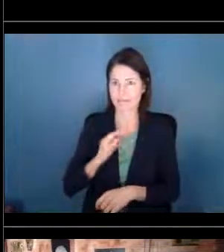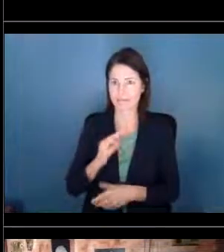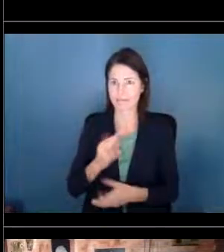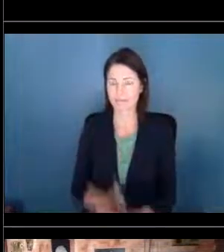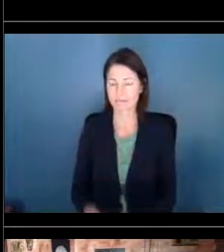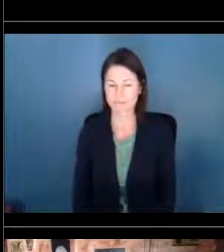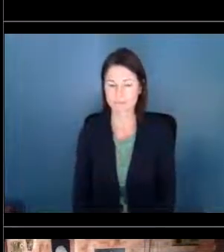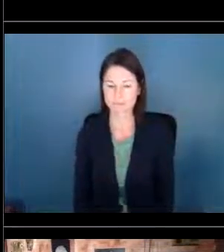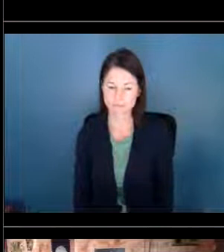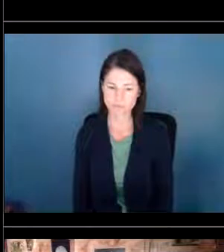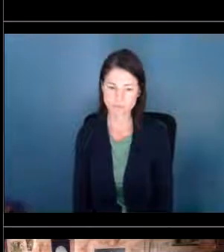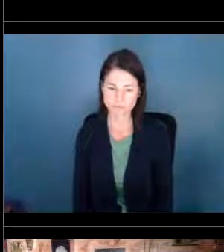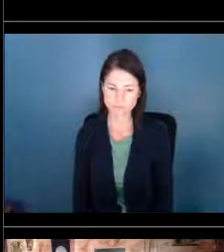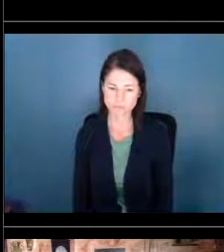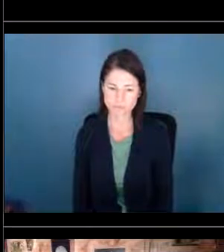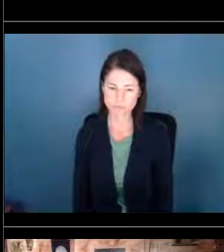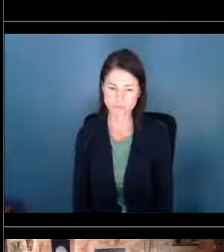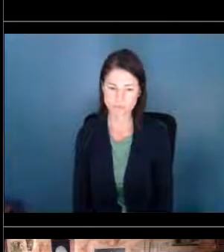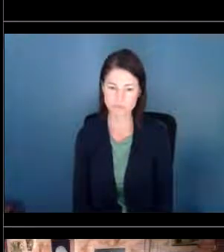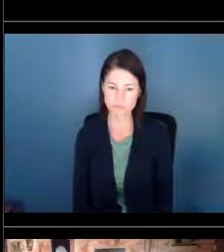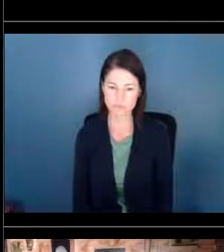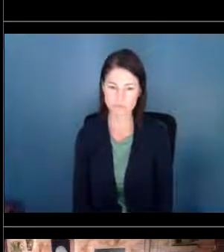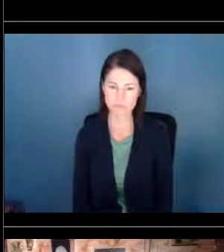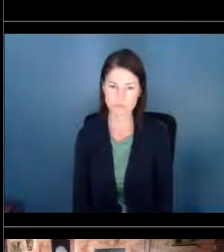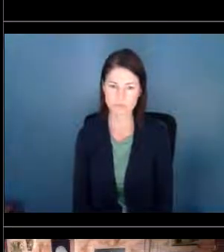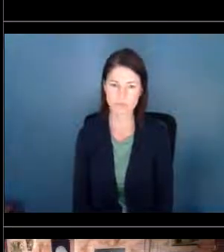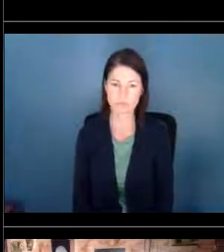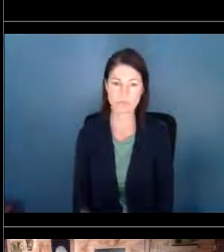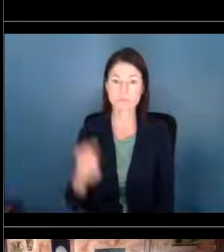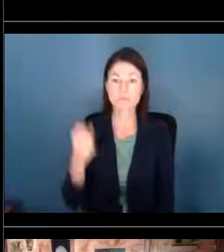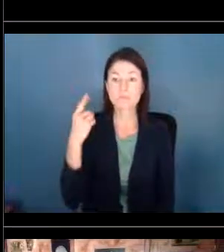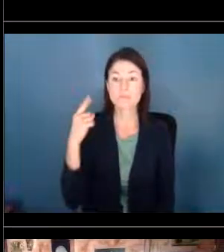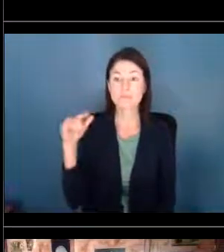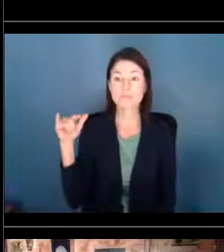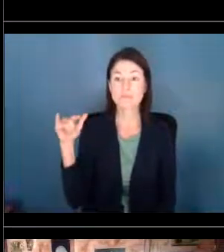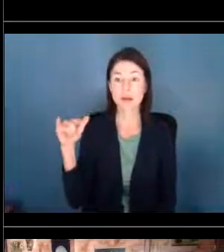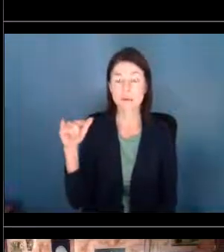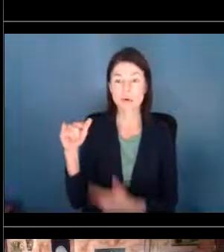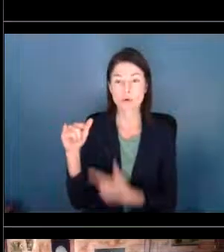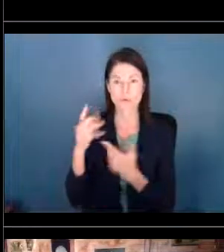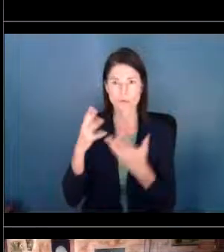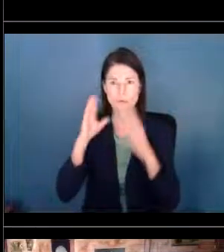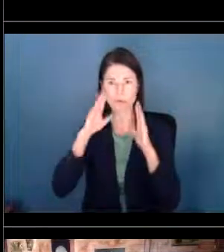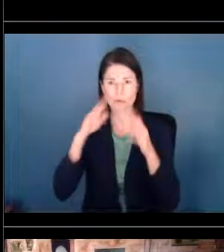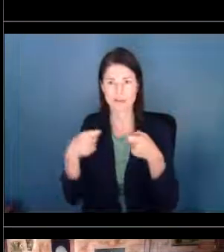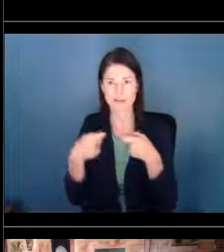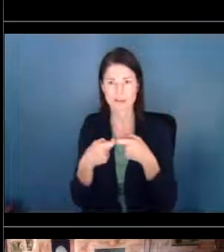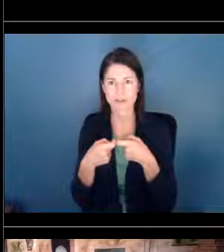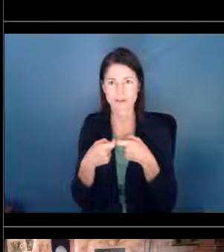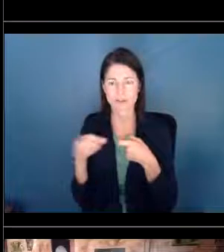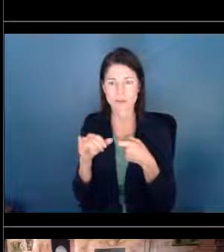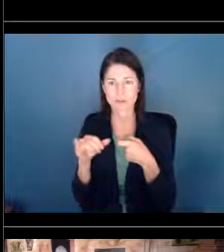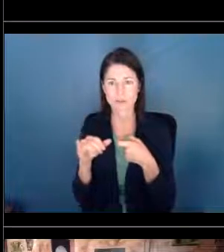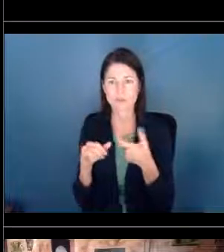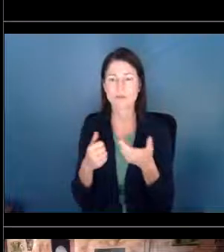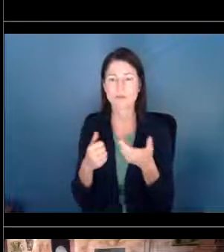other forums about electrification. Airports too are embarking on that to support electric